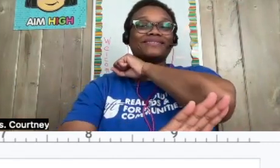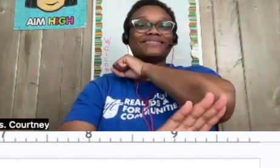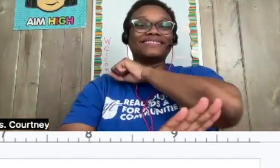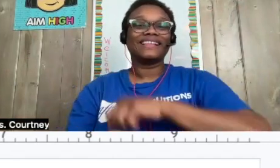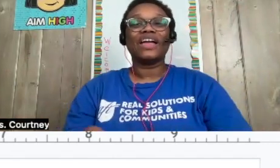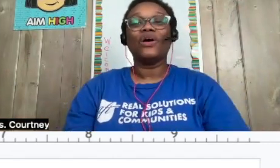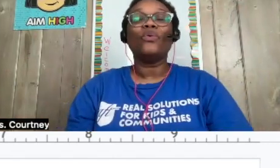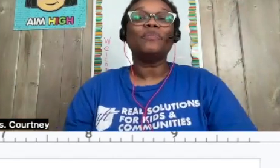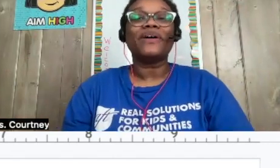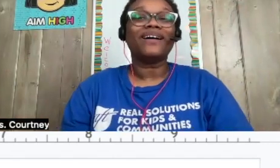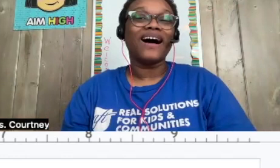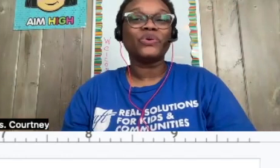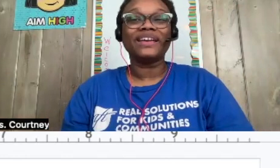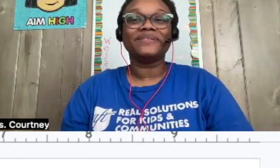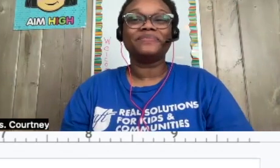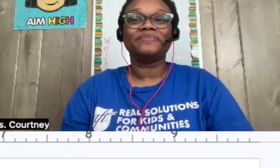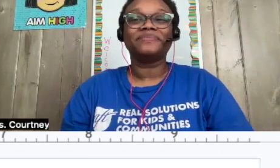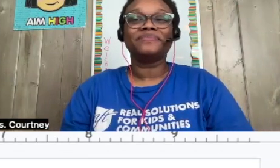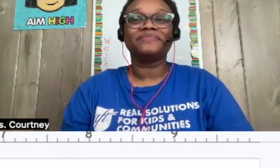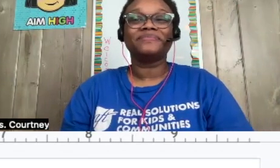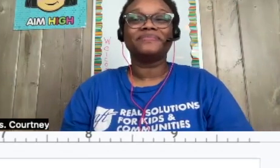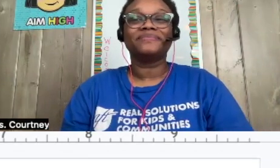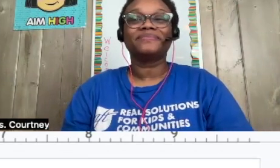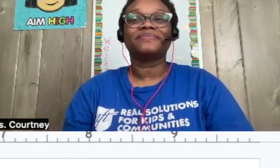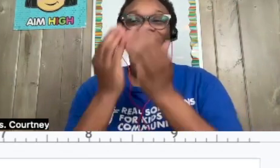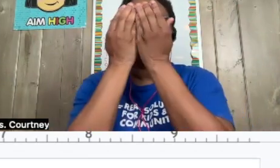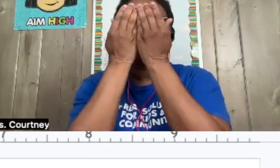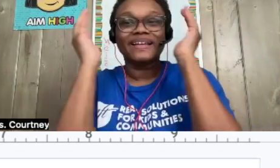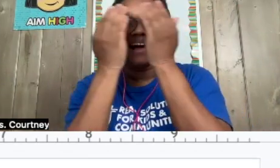Fall. What about Halloween?